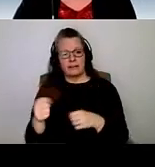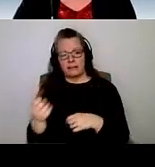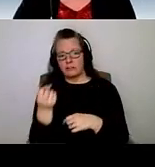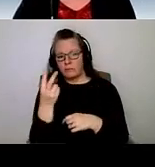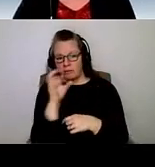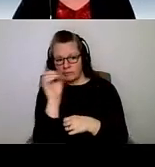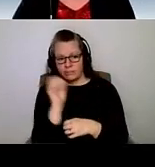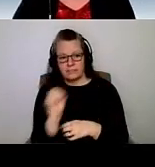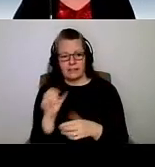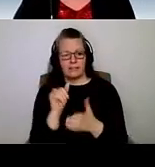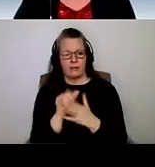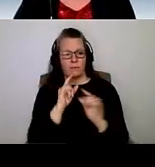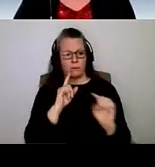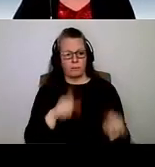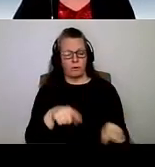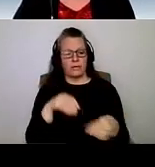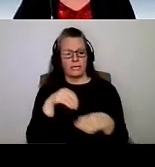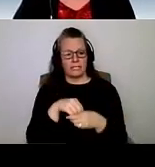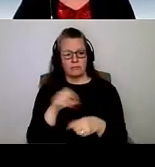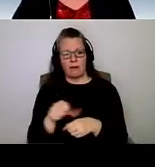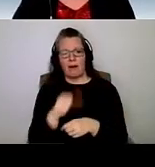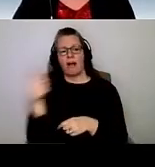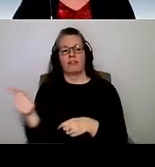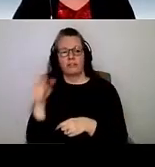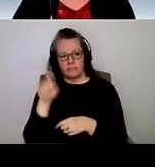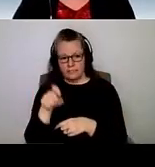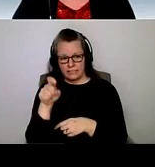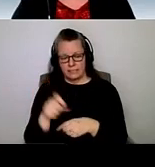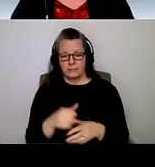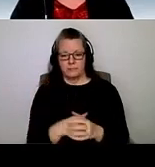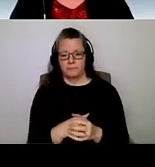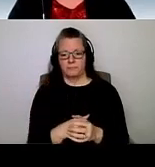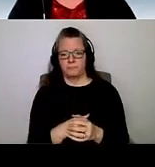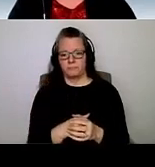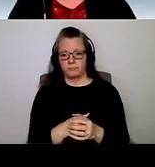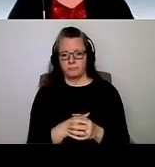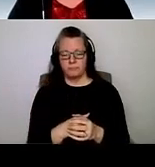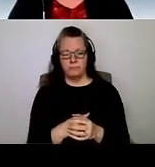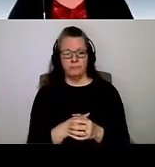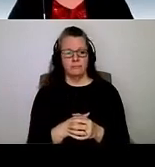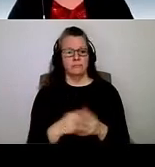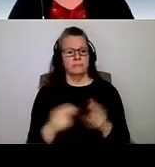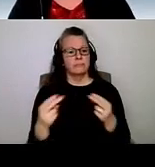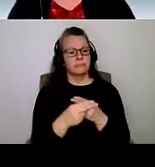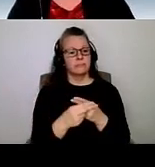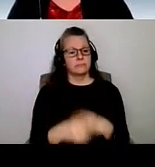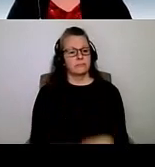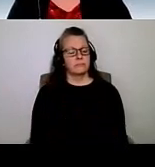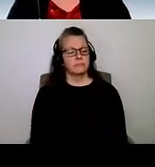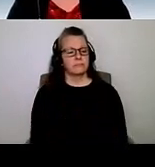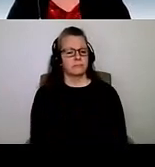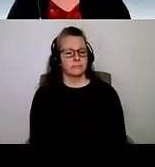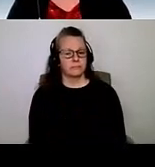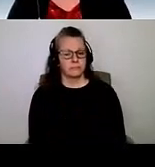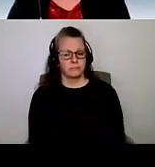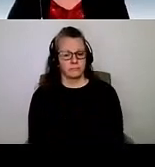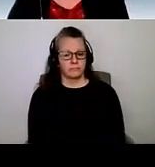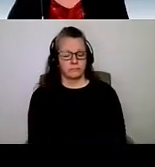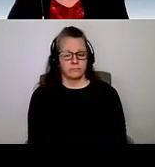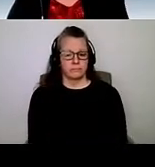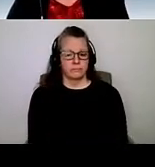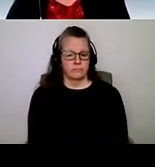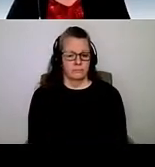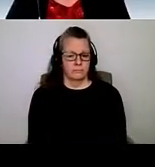were reported into other community identified needs. Let's go to the next slide, please. Thank